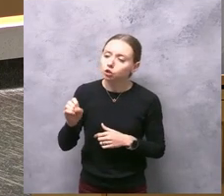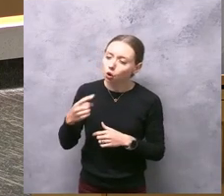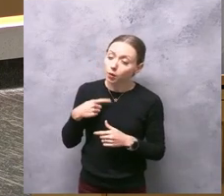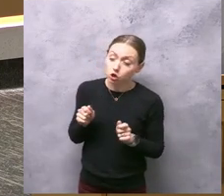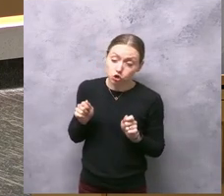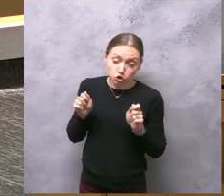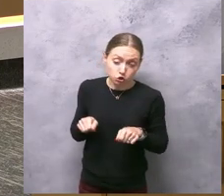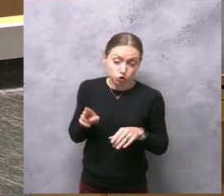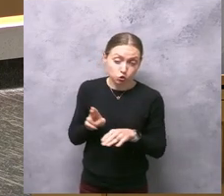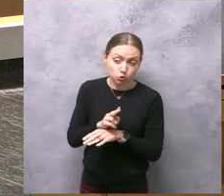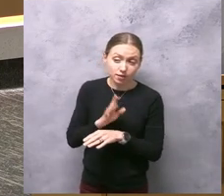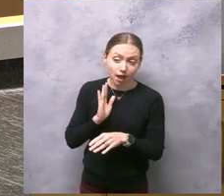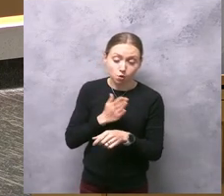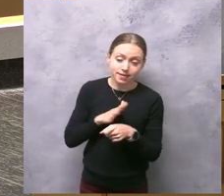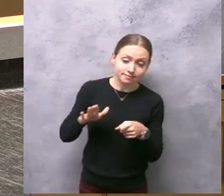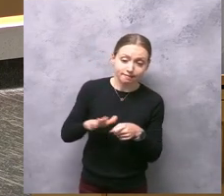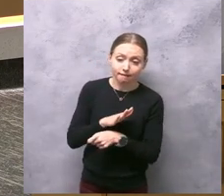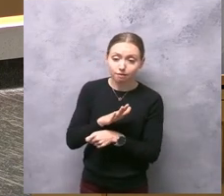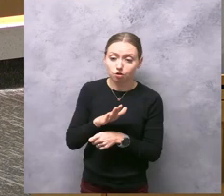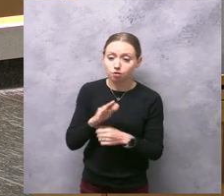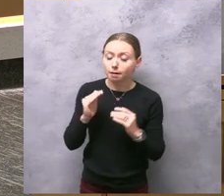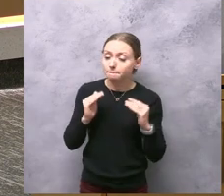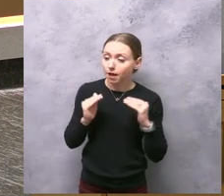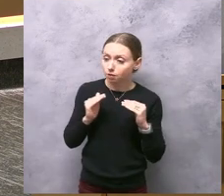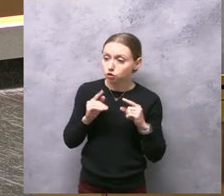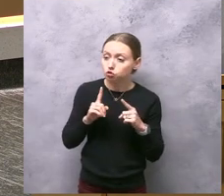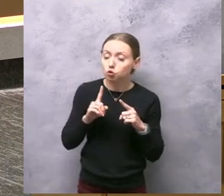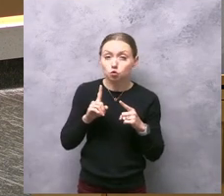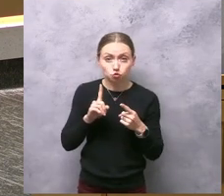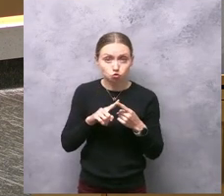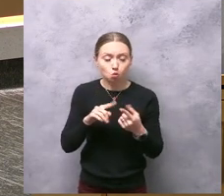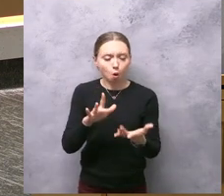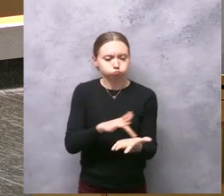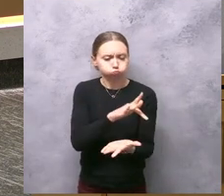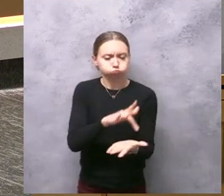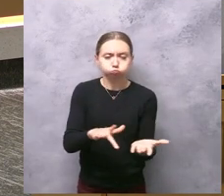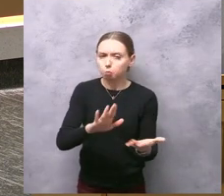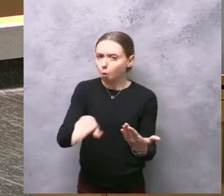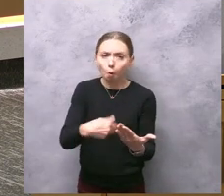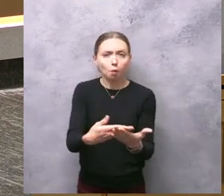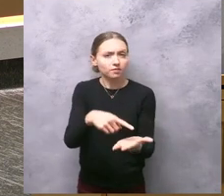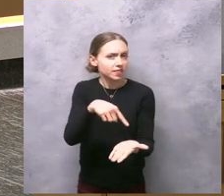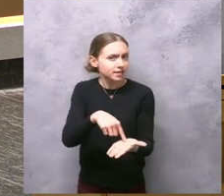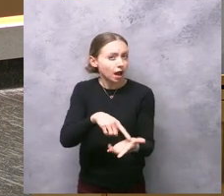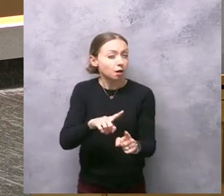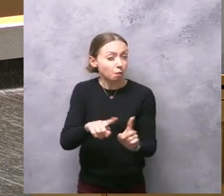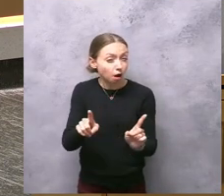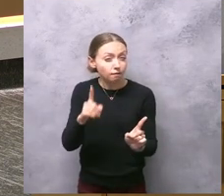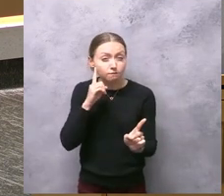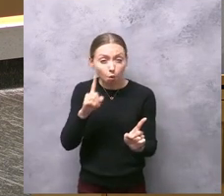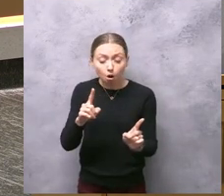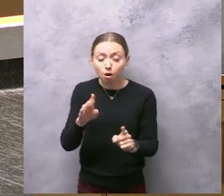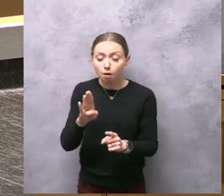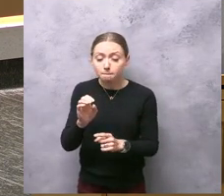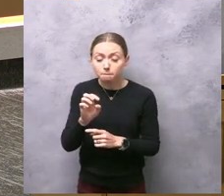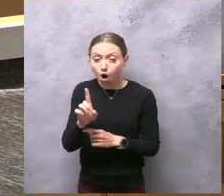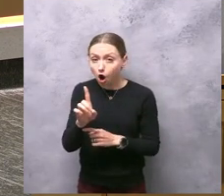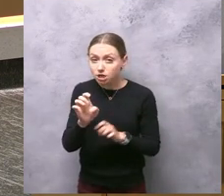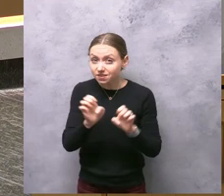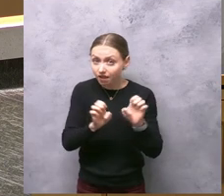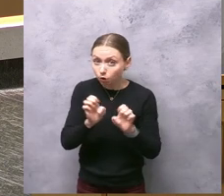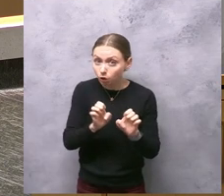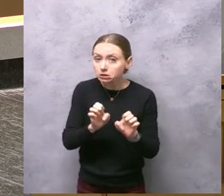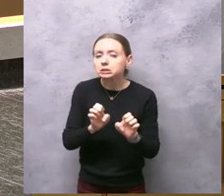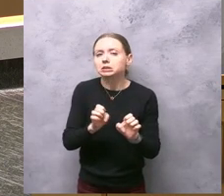use our entire fund balance to pay off the entire debt. However, for bond evaluation purposes, it's going to behoove us